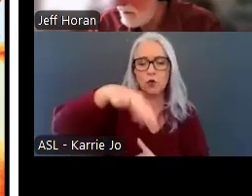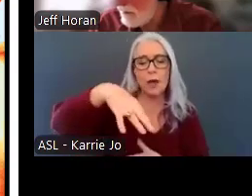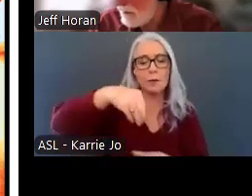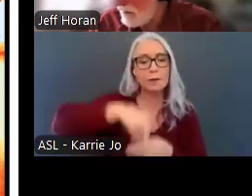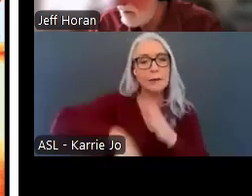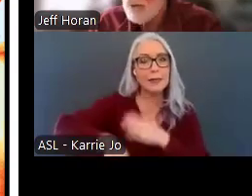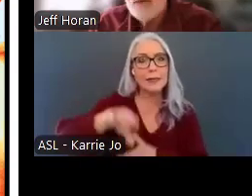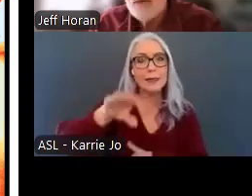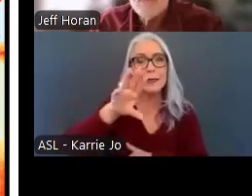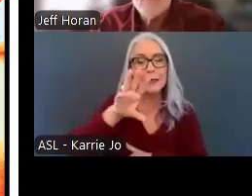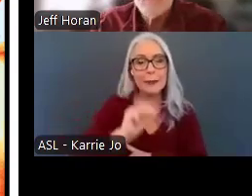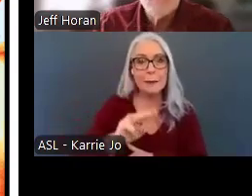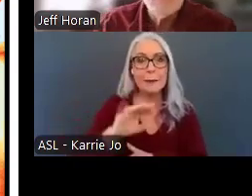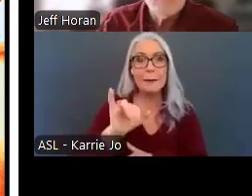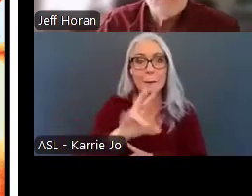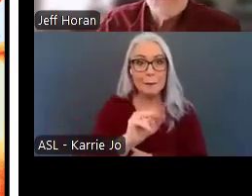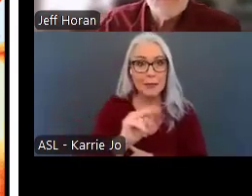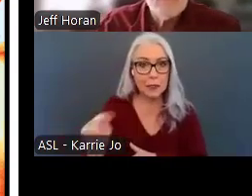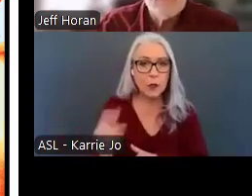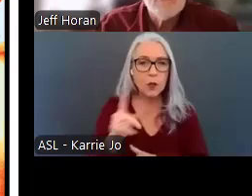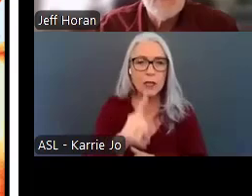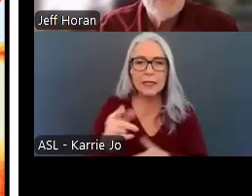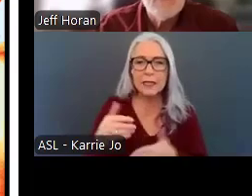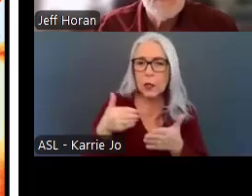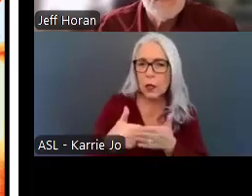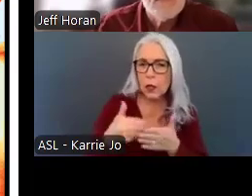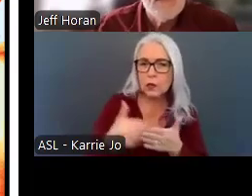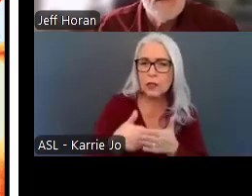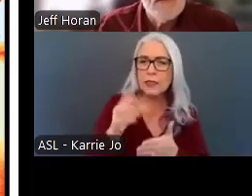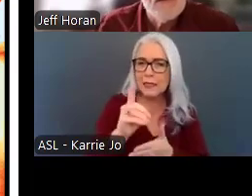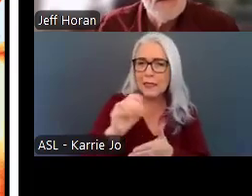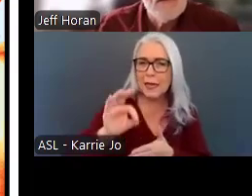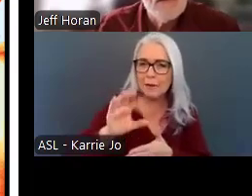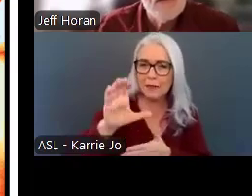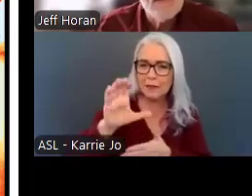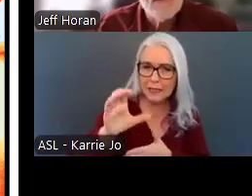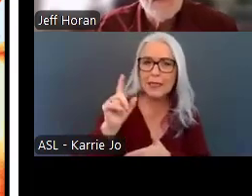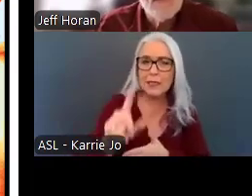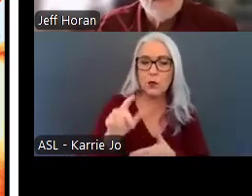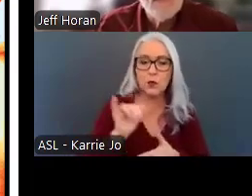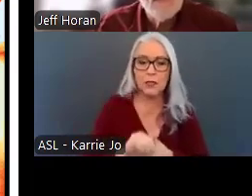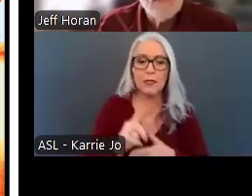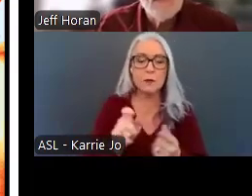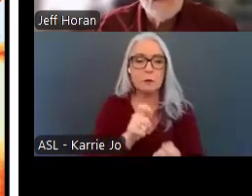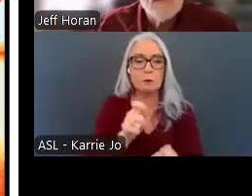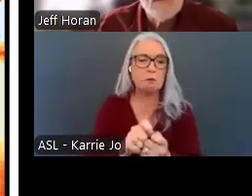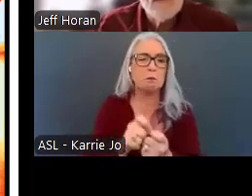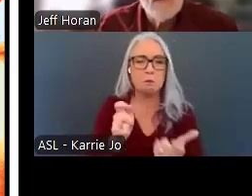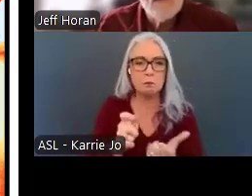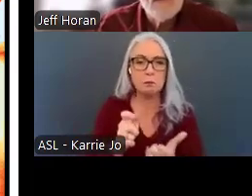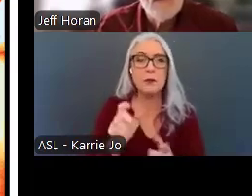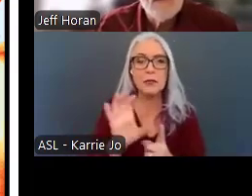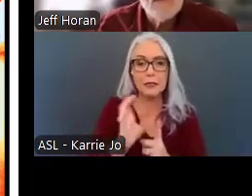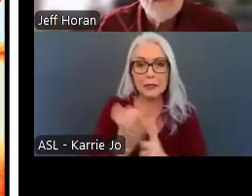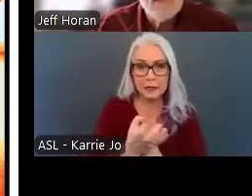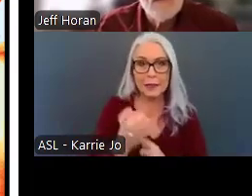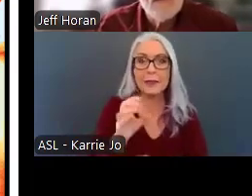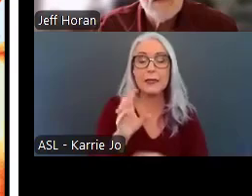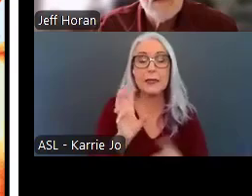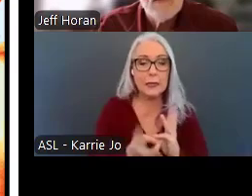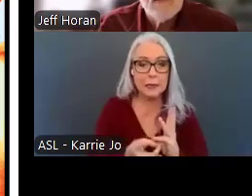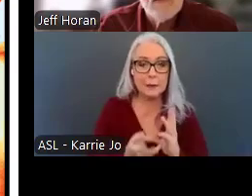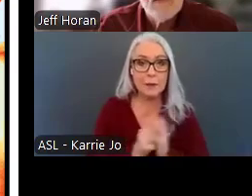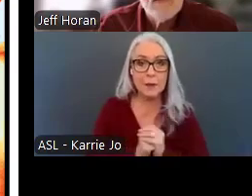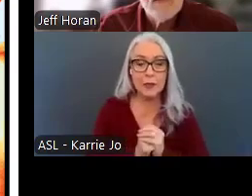is the closest analog to the future climate. So you can collect seed from those areas. Now, the seed lot selection tool is